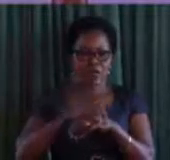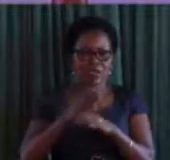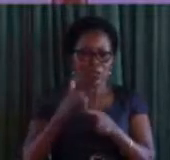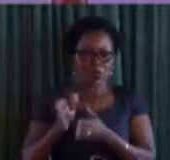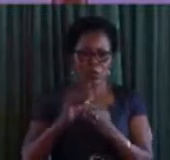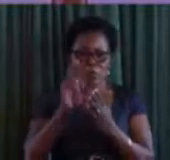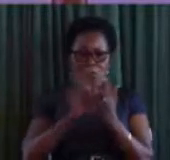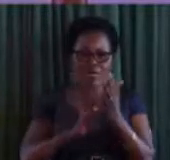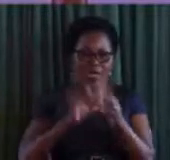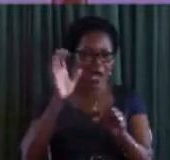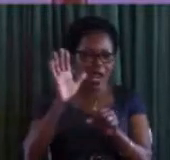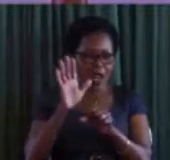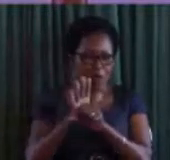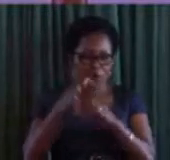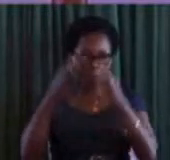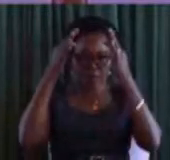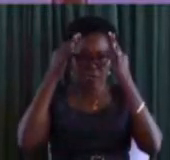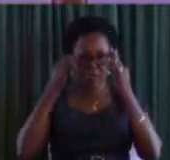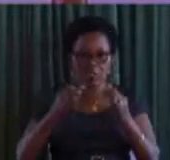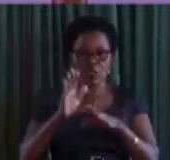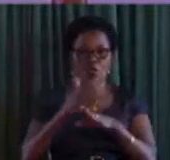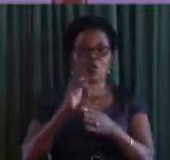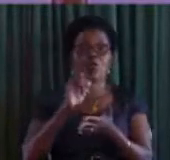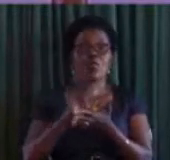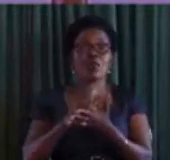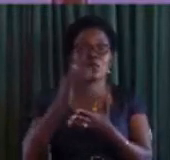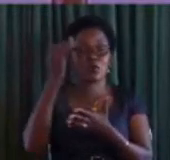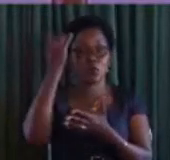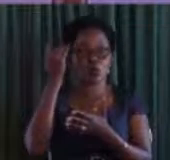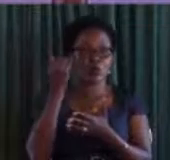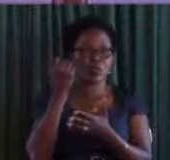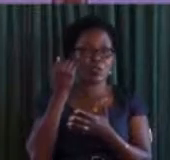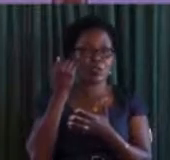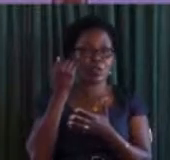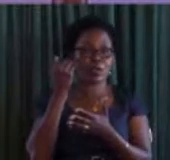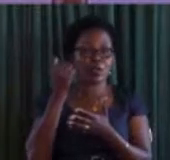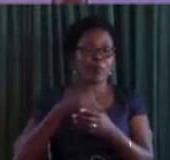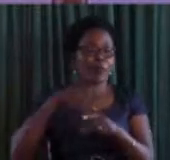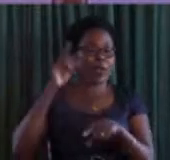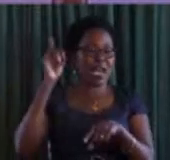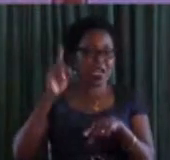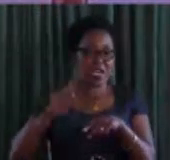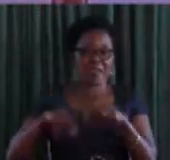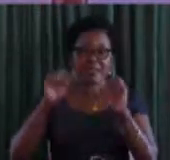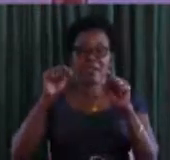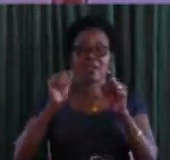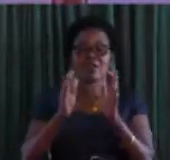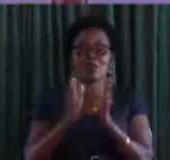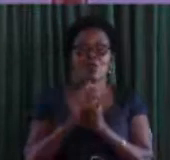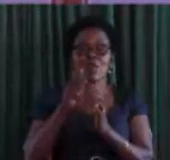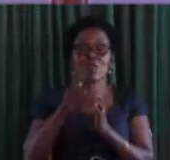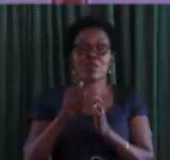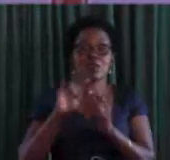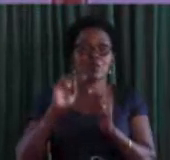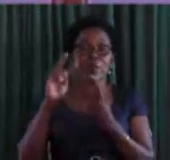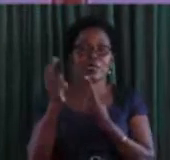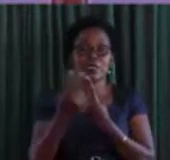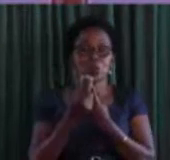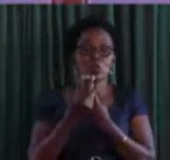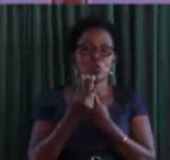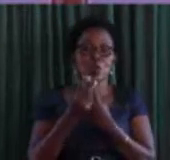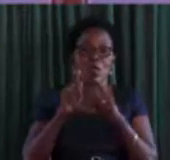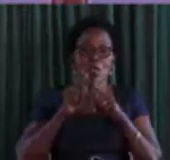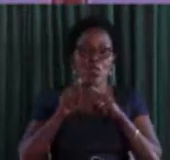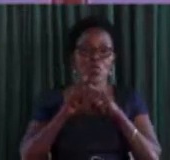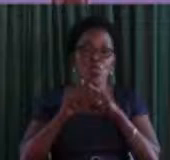court. I cannot agree with those criticisms. Those cases are